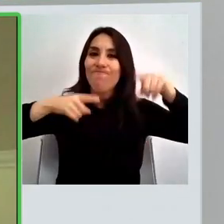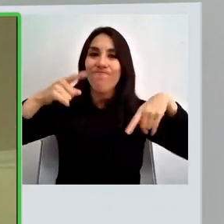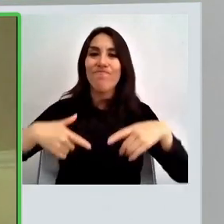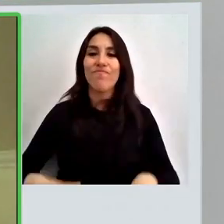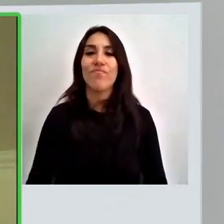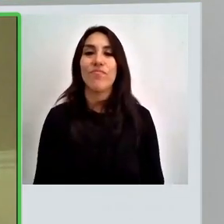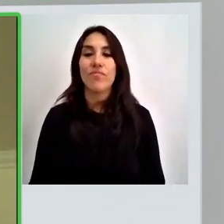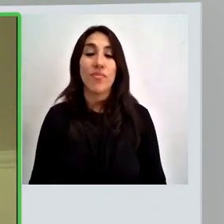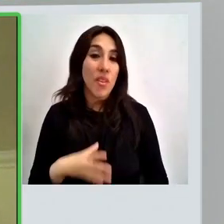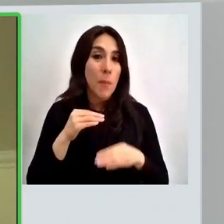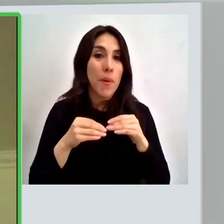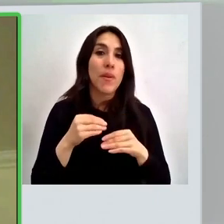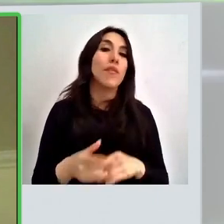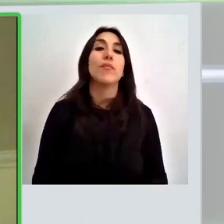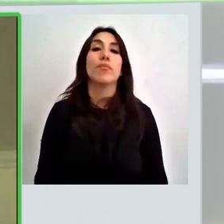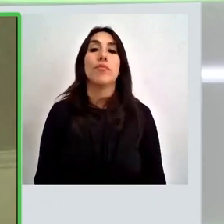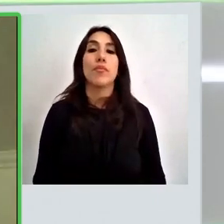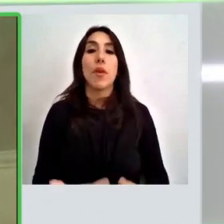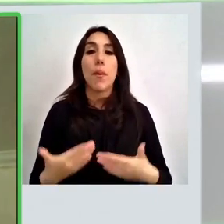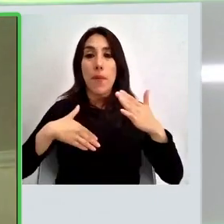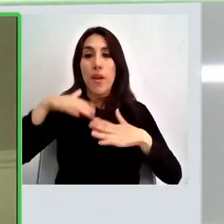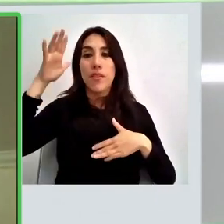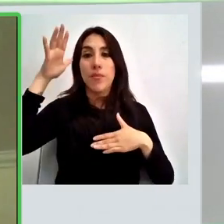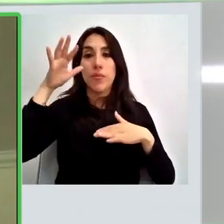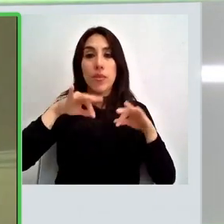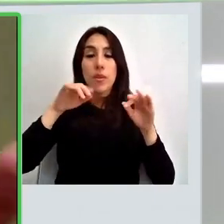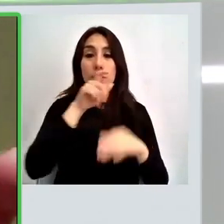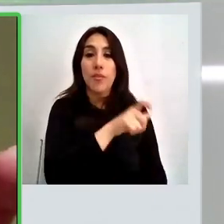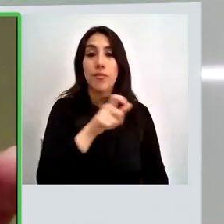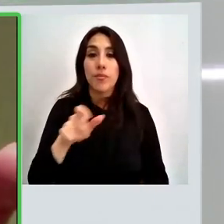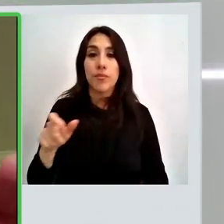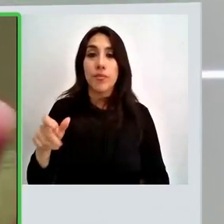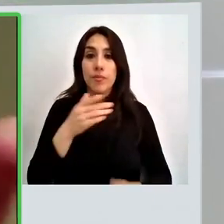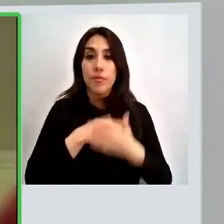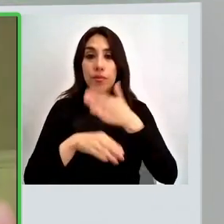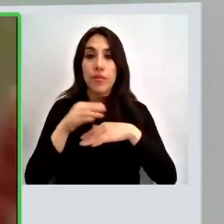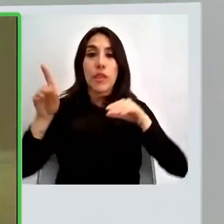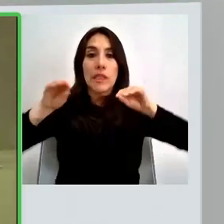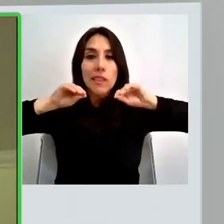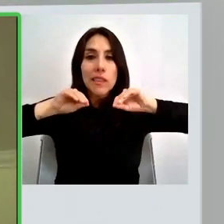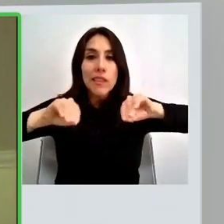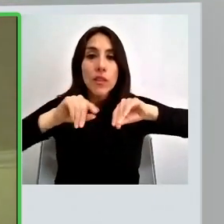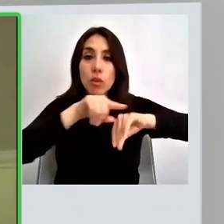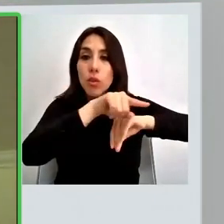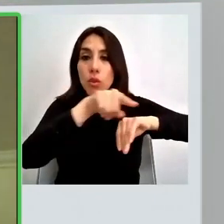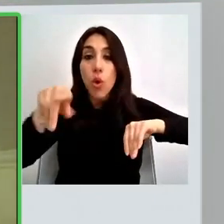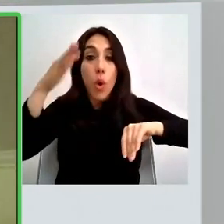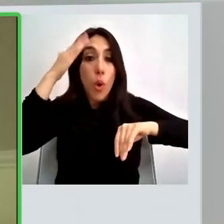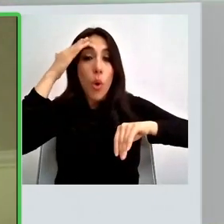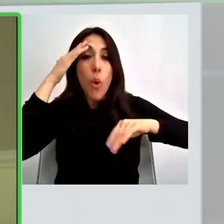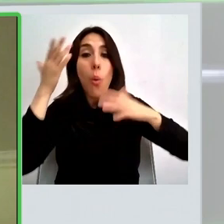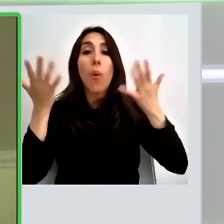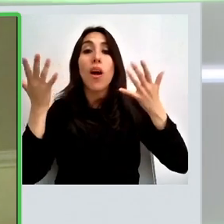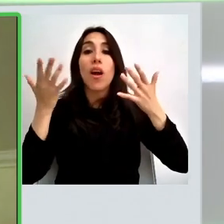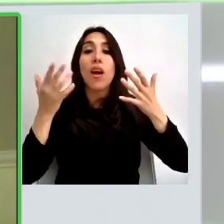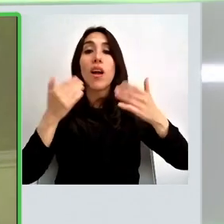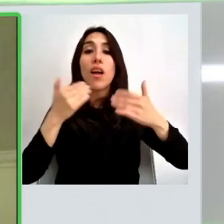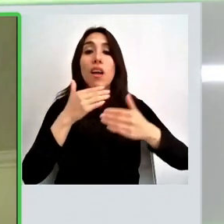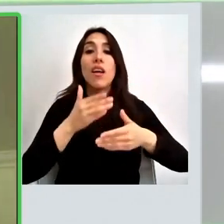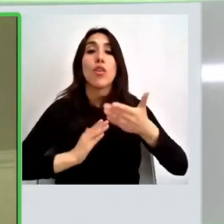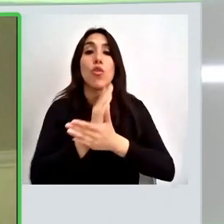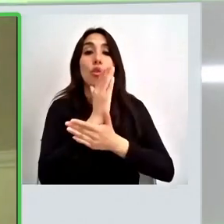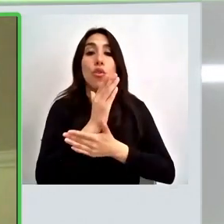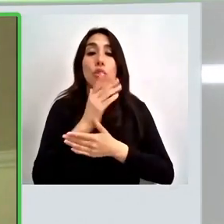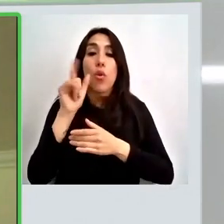rights, and then organizations can be set up to help implement the legislation on a